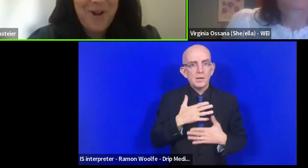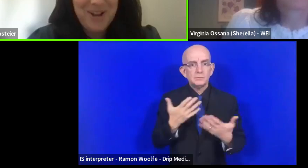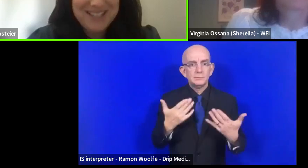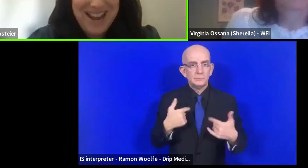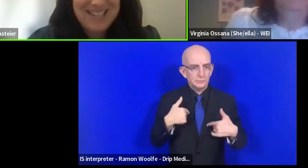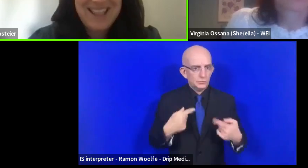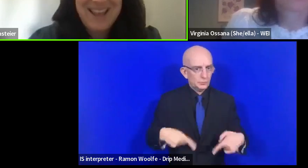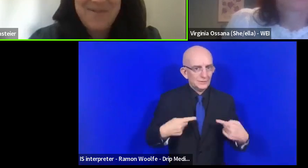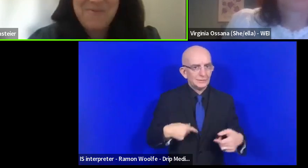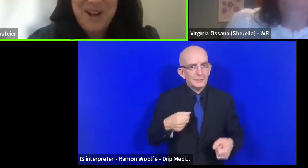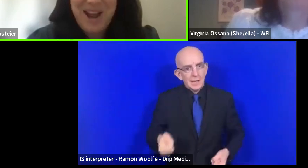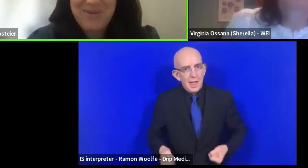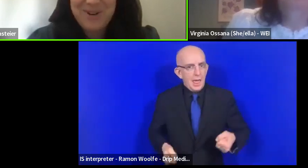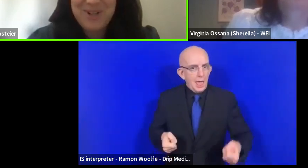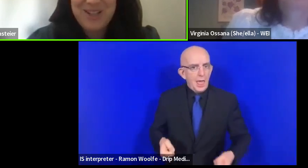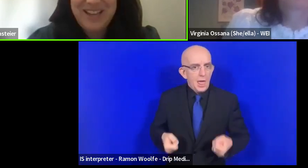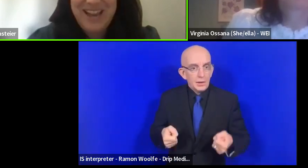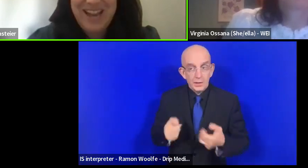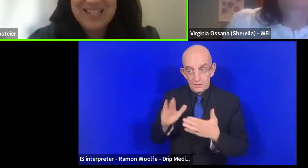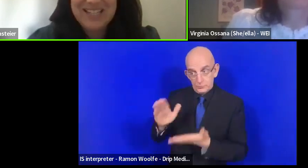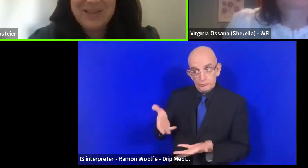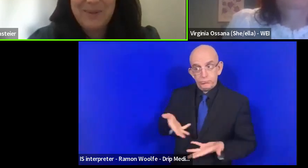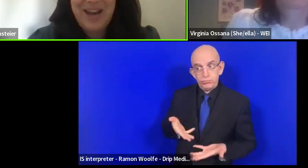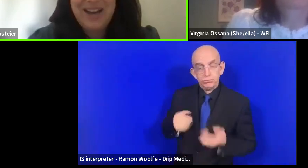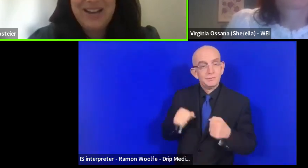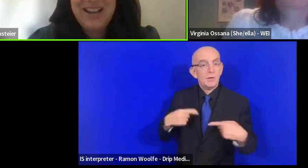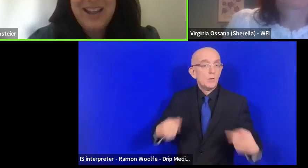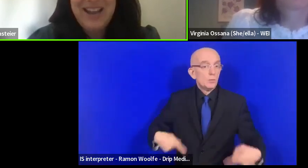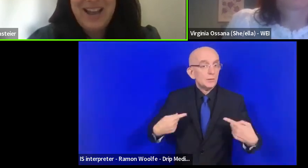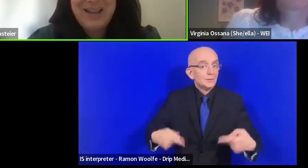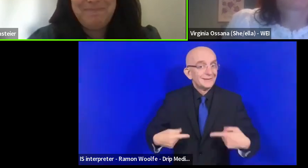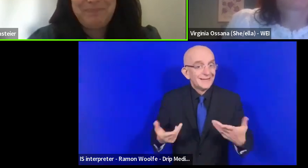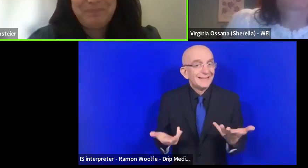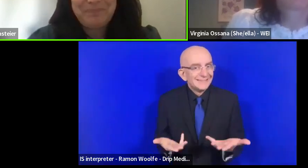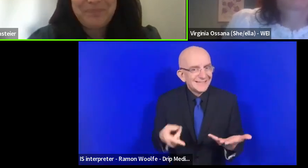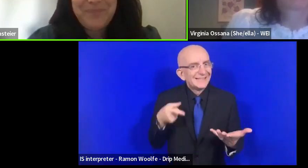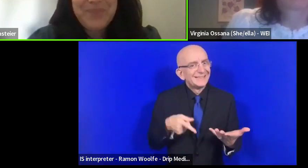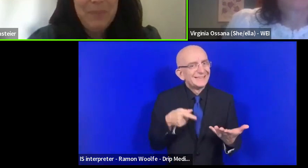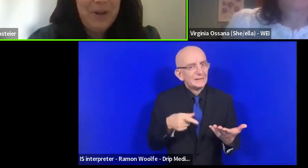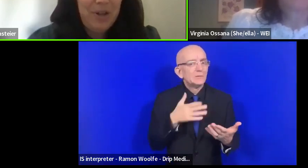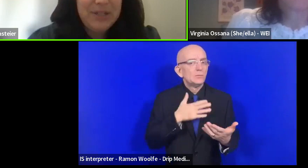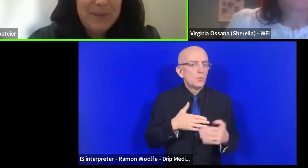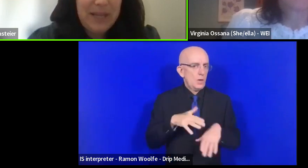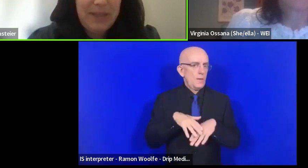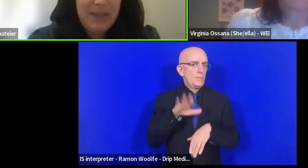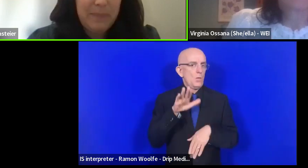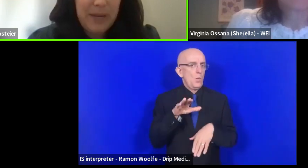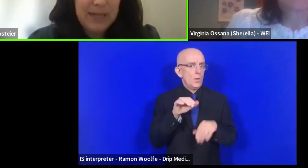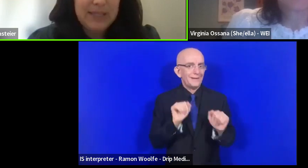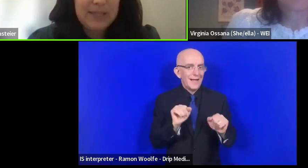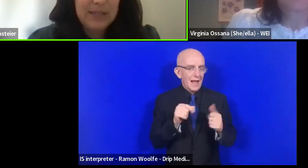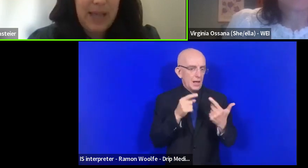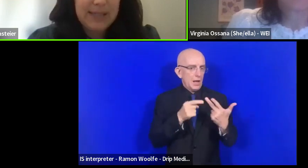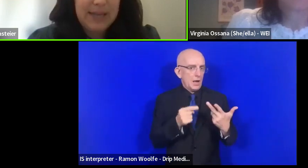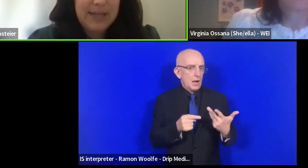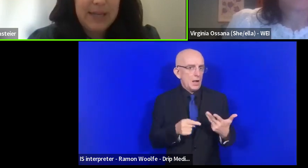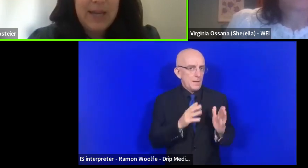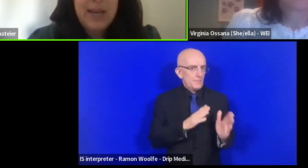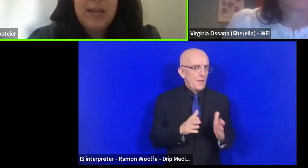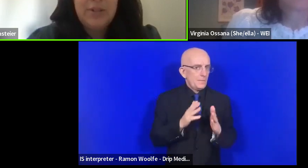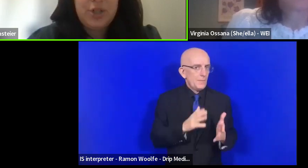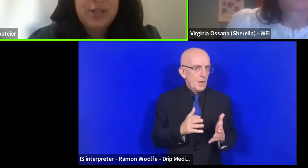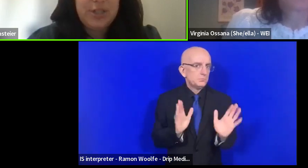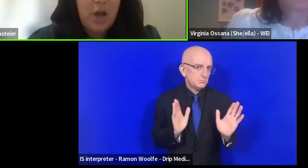more of on site than we had originally anticipated. But ultimately, I think the biggest